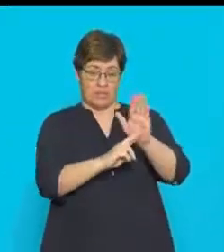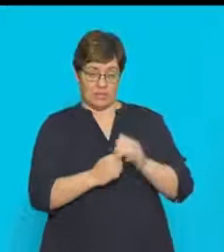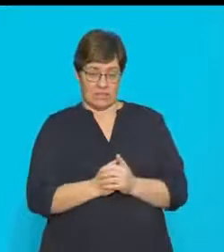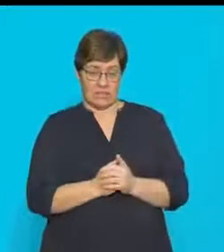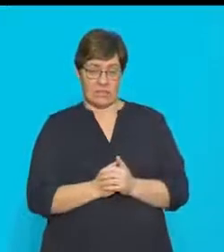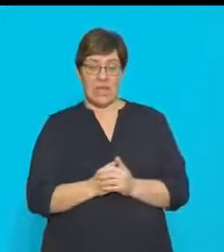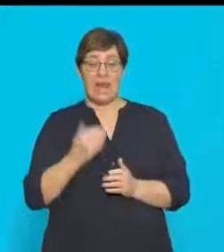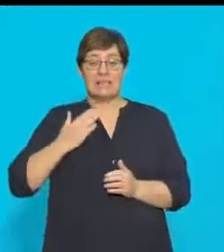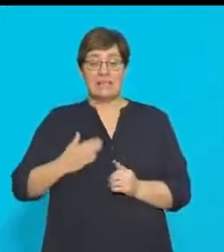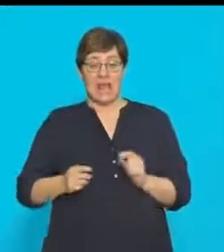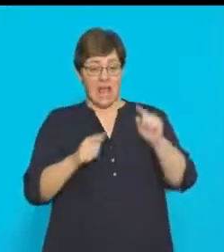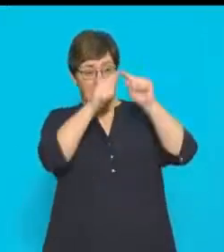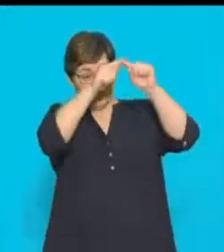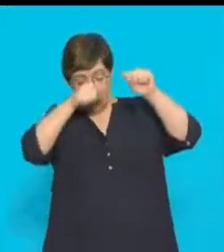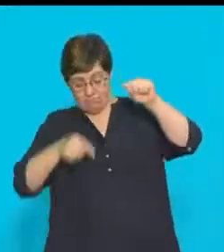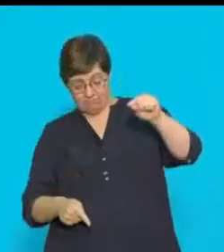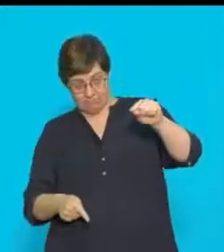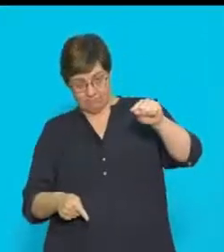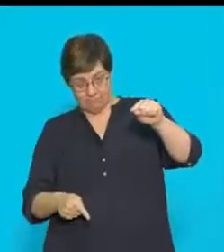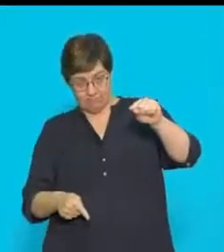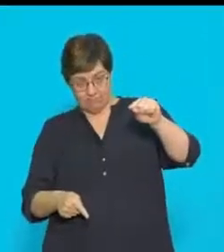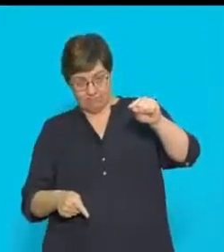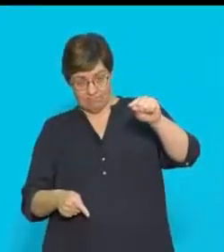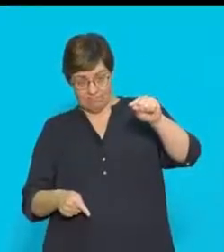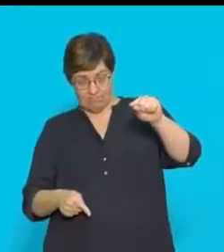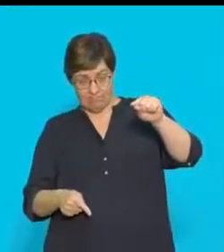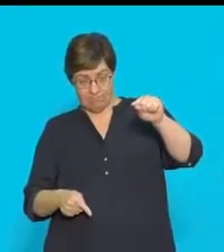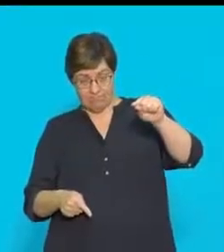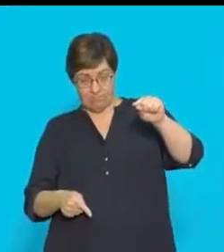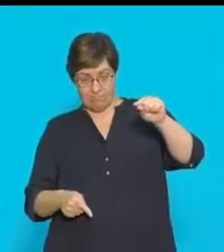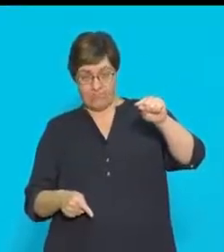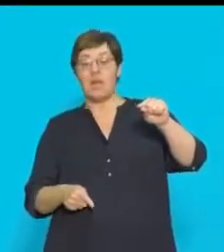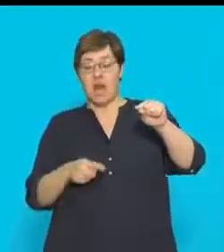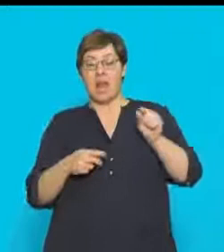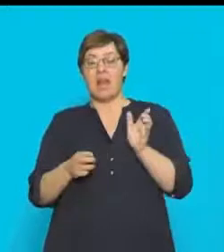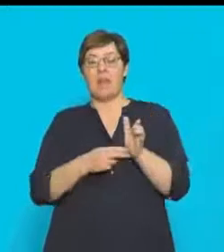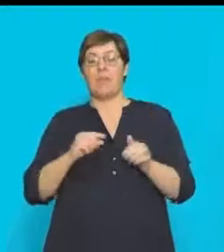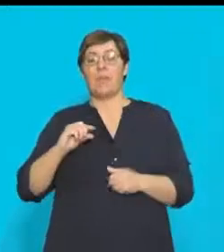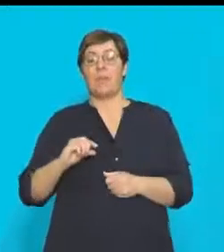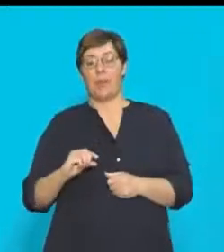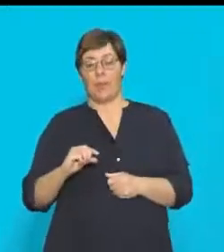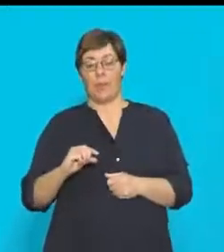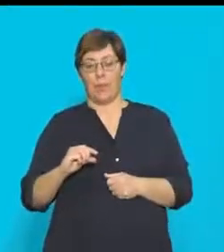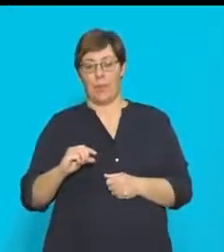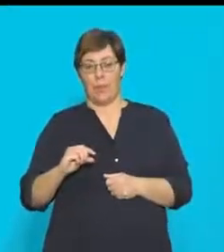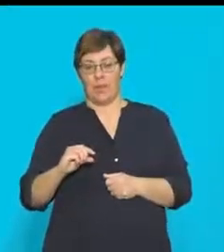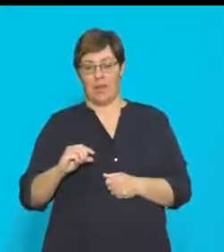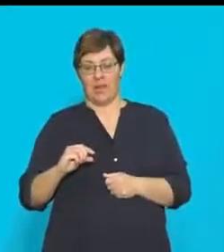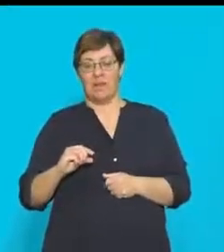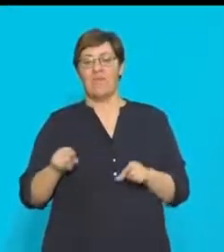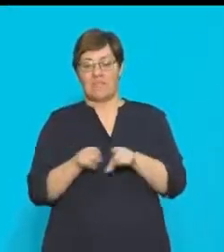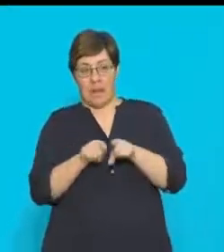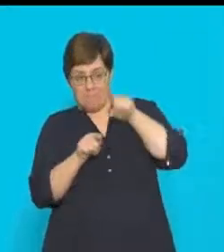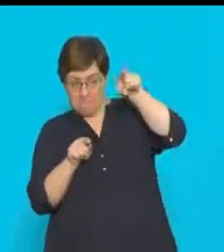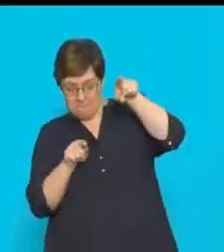side directly across it, so the side directly across A, is labeled with a lowercase of the